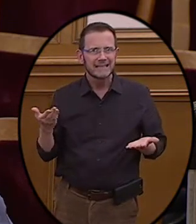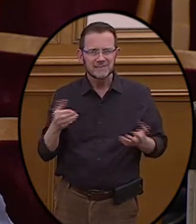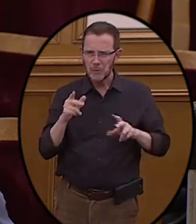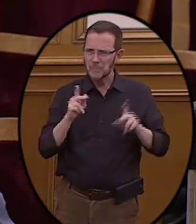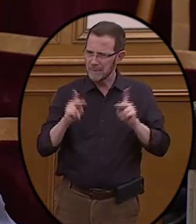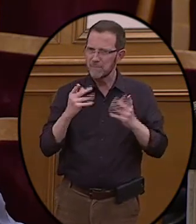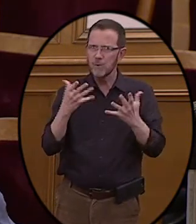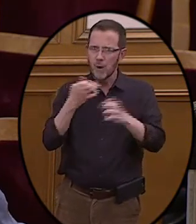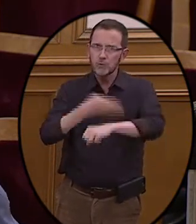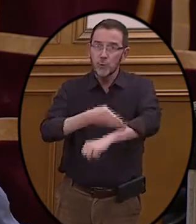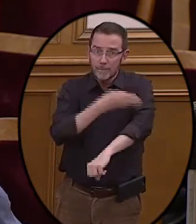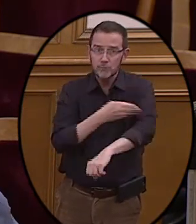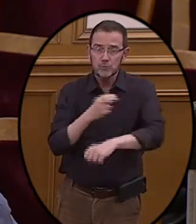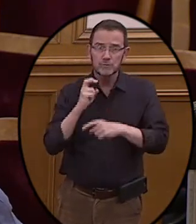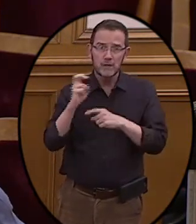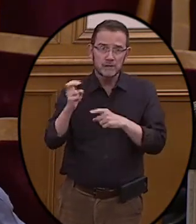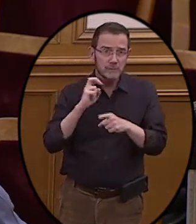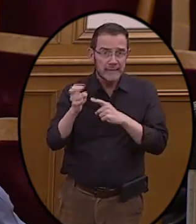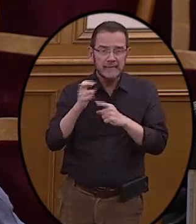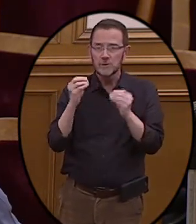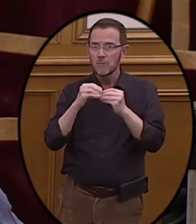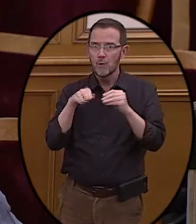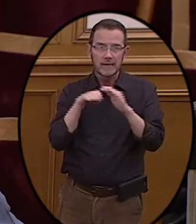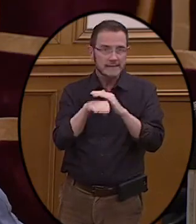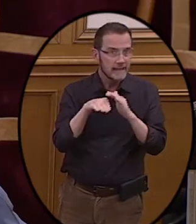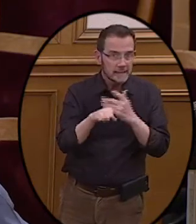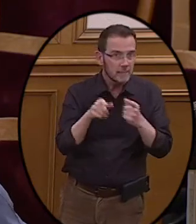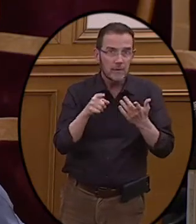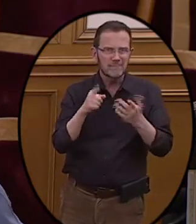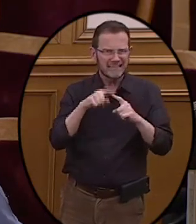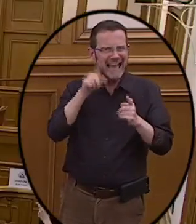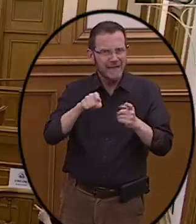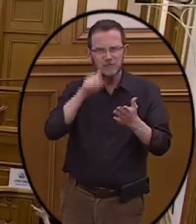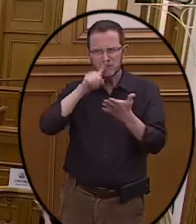and I hope this council can look into them for me and for other San Franciscans. Thank you. Thank you.